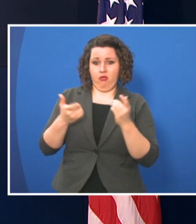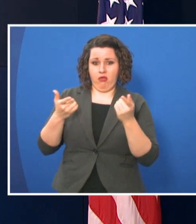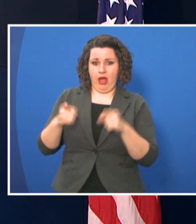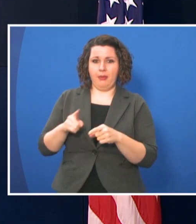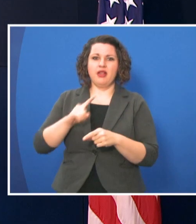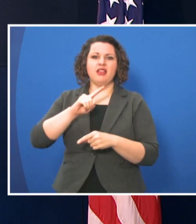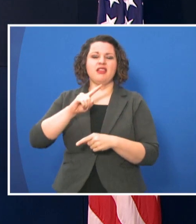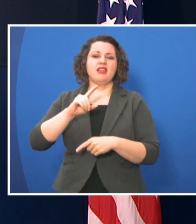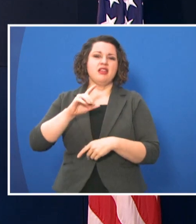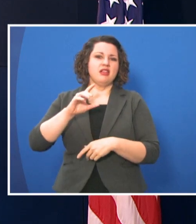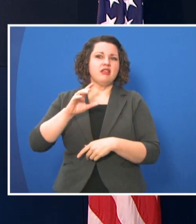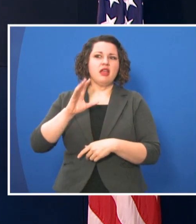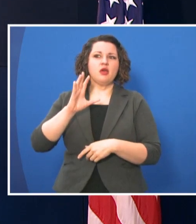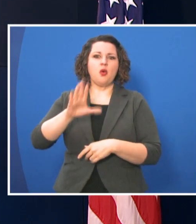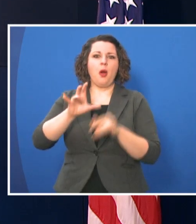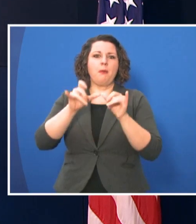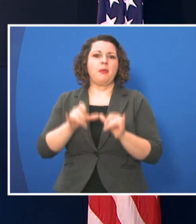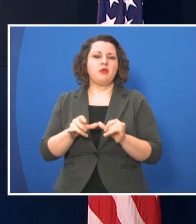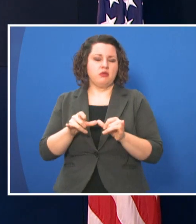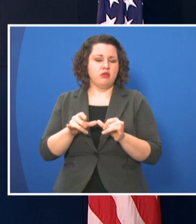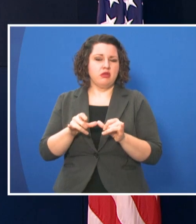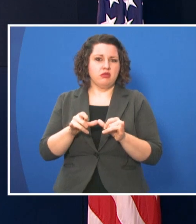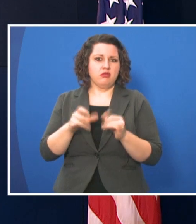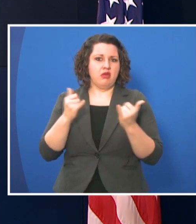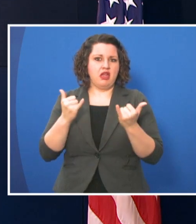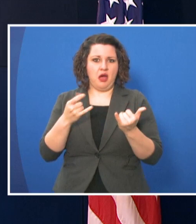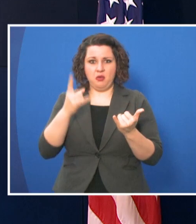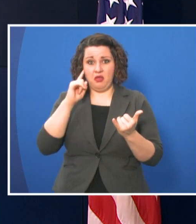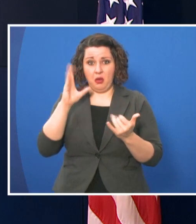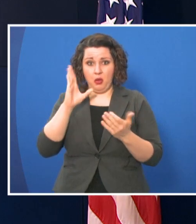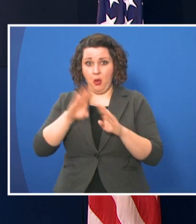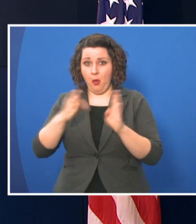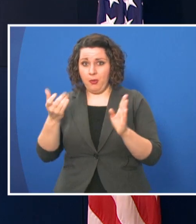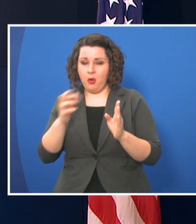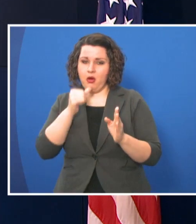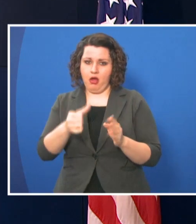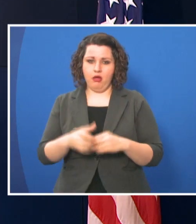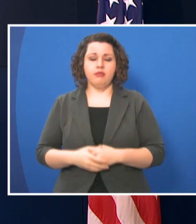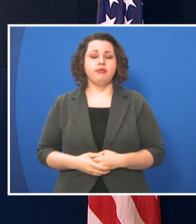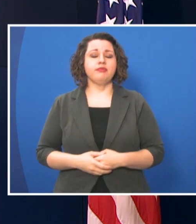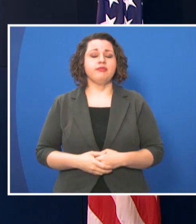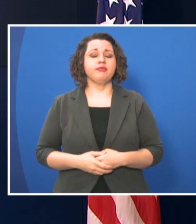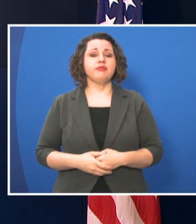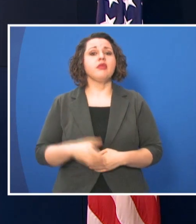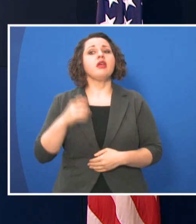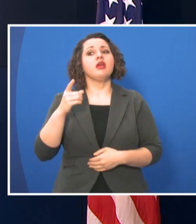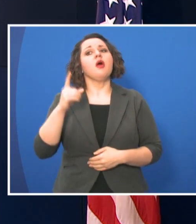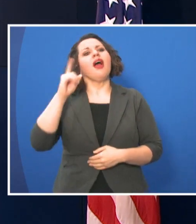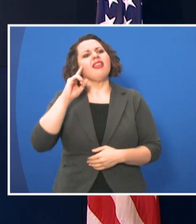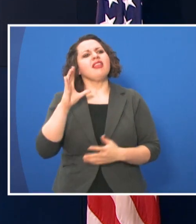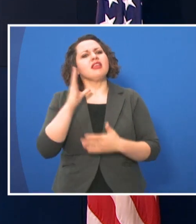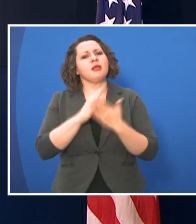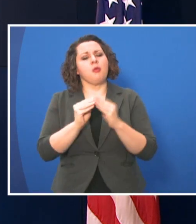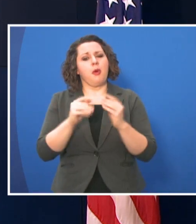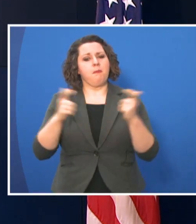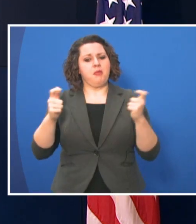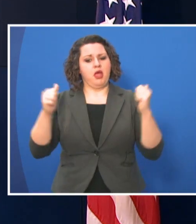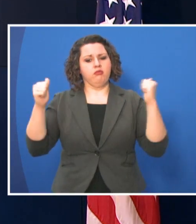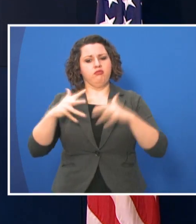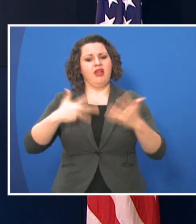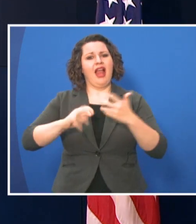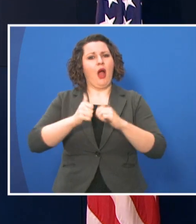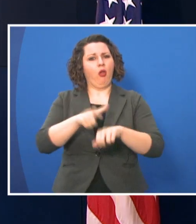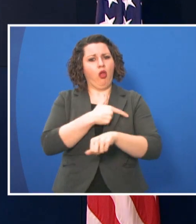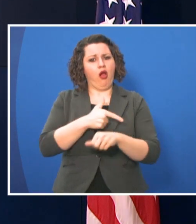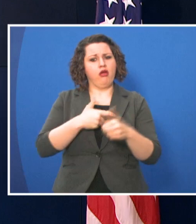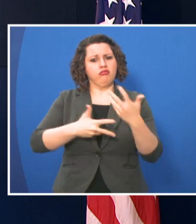And what are your metrics telling you at this point? So I think when we look at some of the larger gatherings and the length of time that they are gathering, that's some